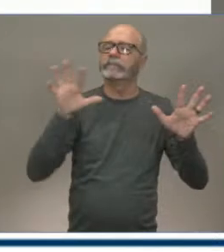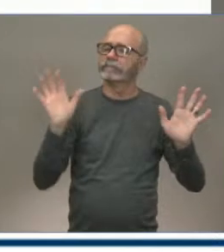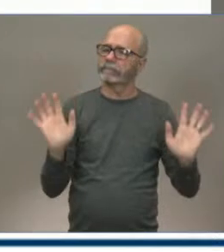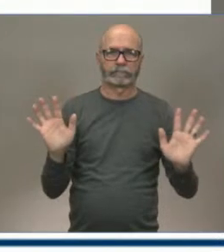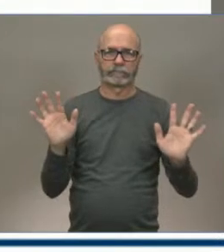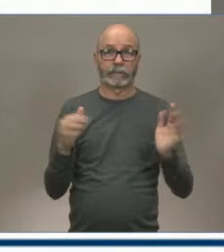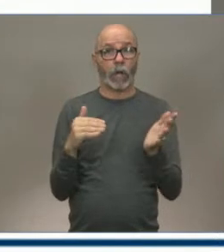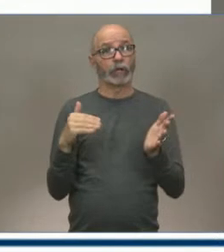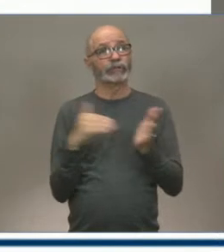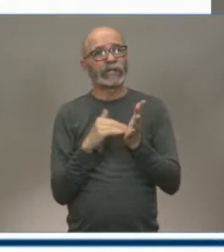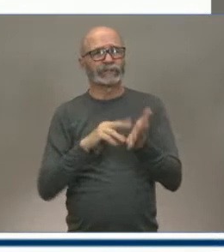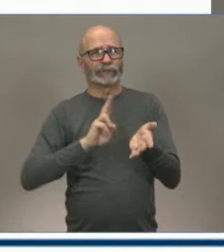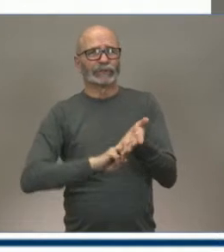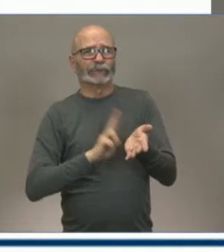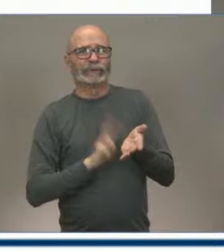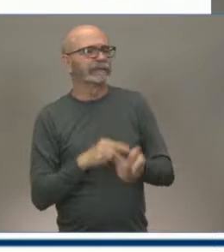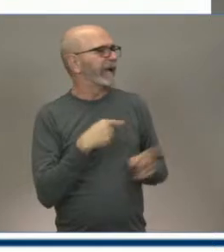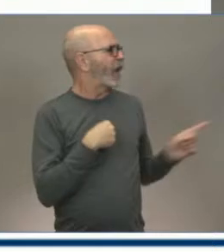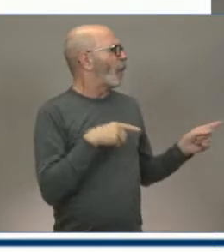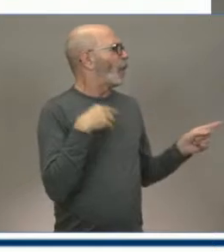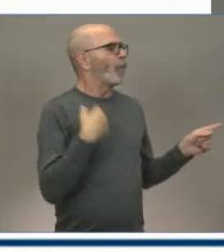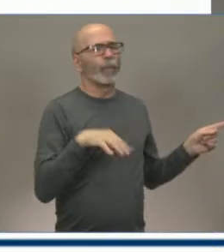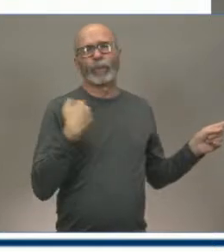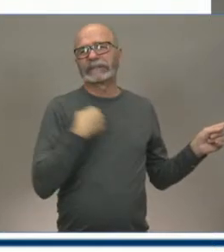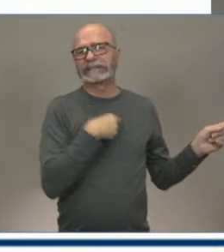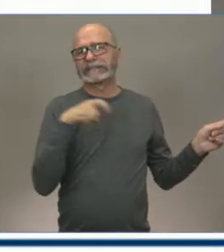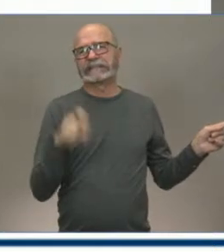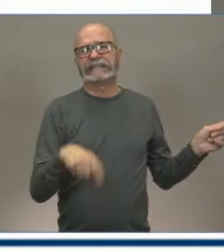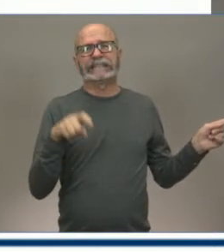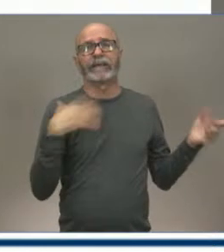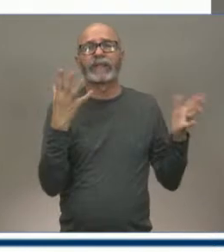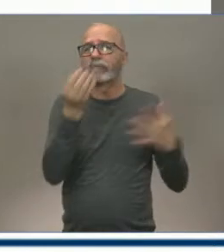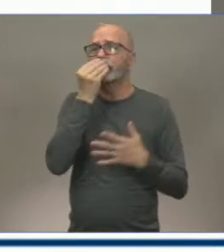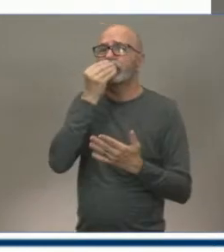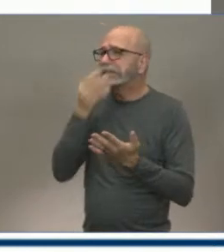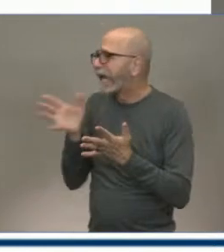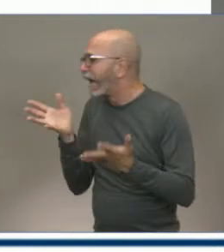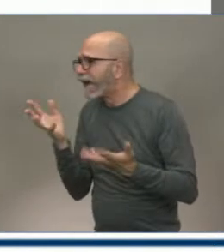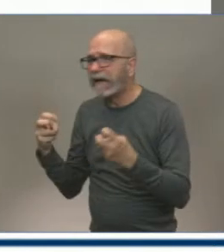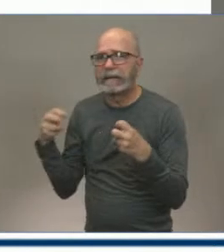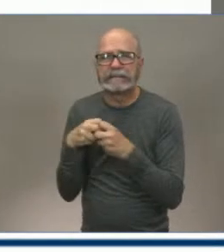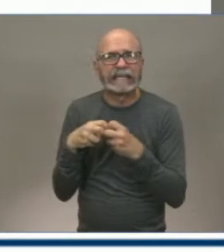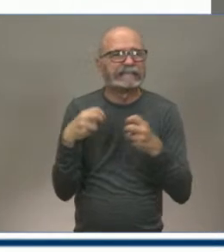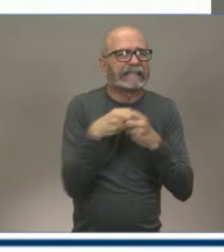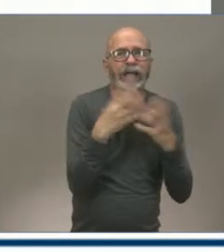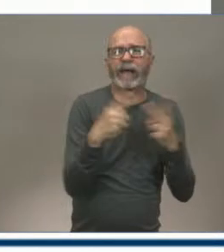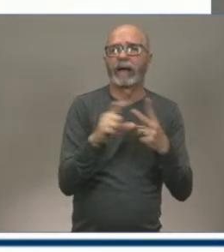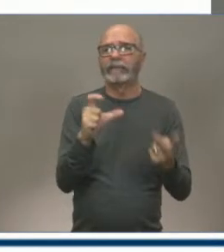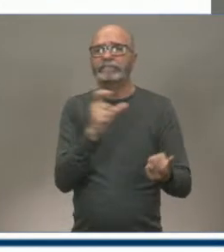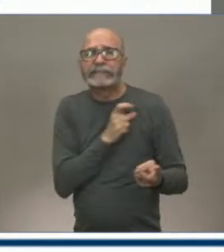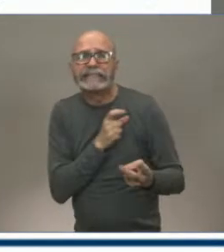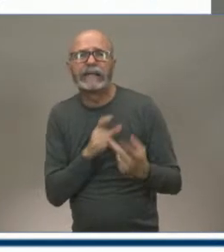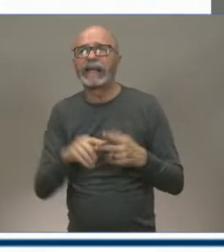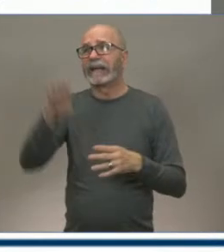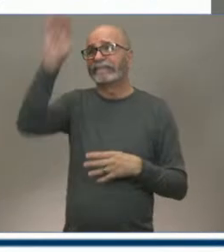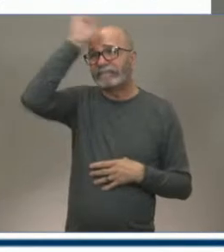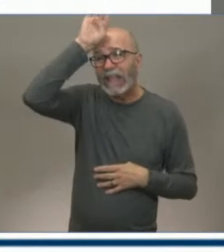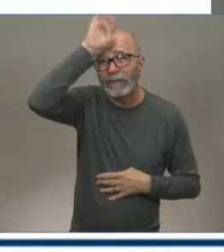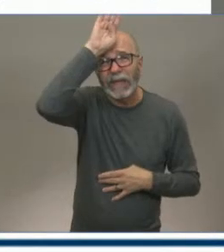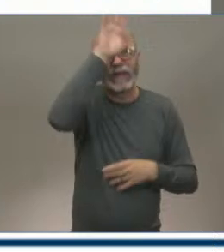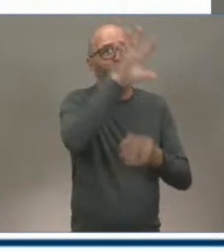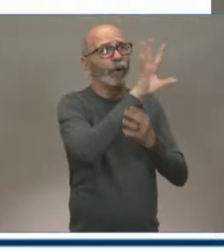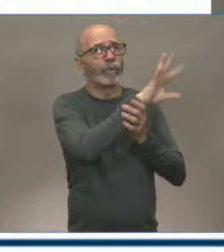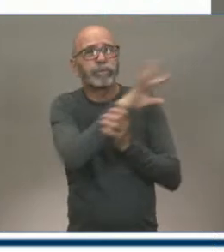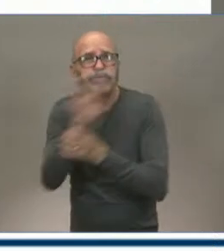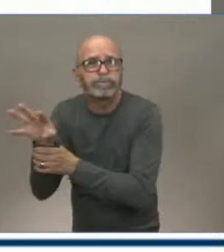them, and for our grocery store, waste collection, police officers, firefighters, and other essential workers who continue to be prepared